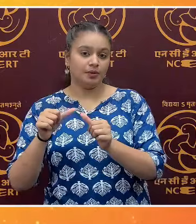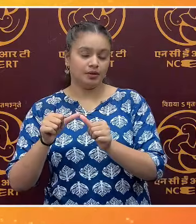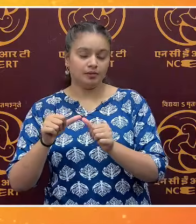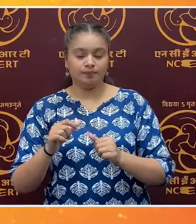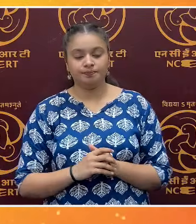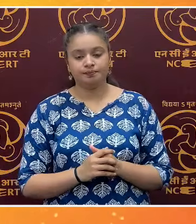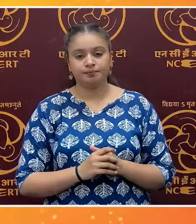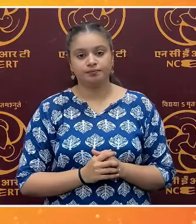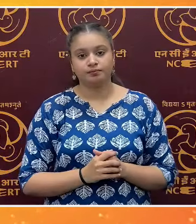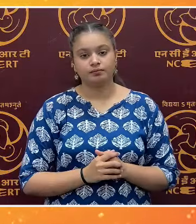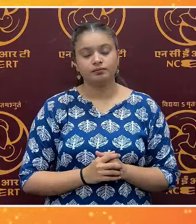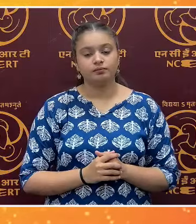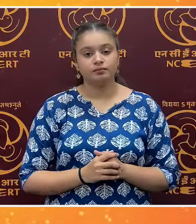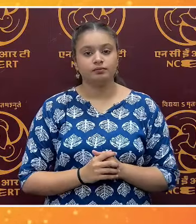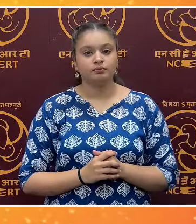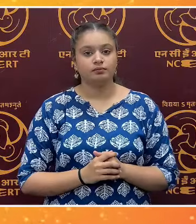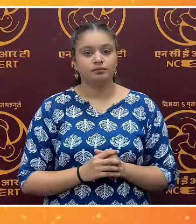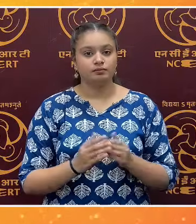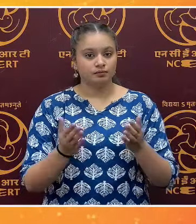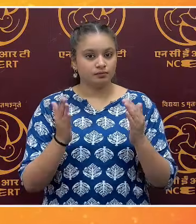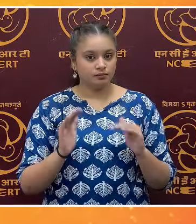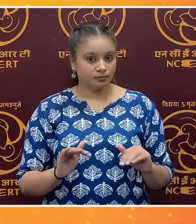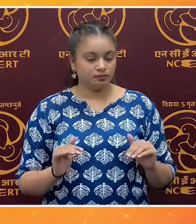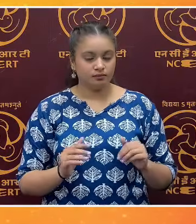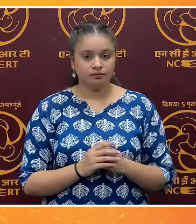ampere. Yeah.